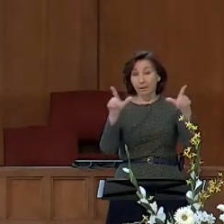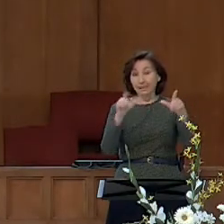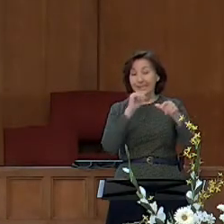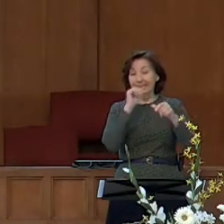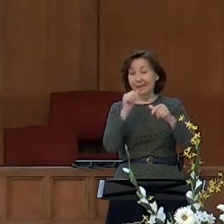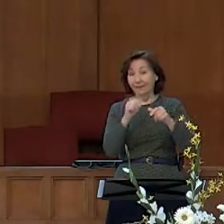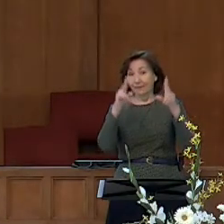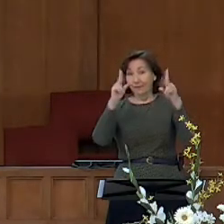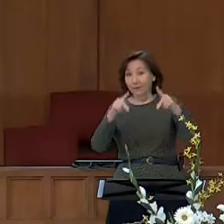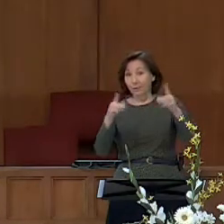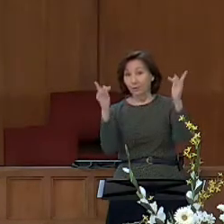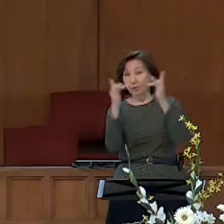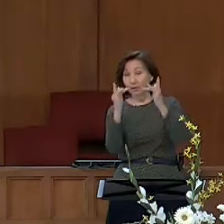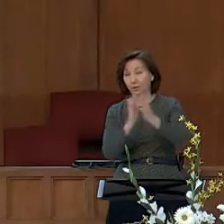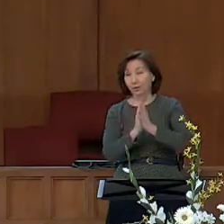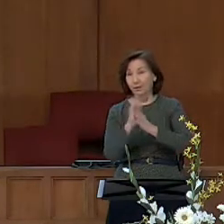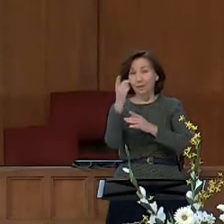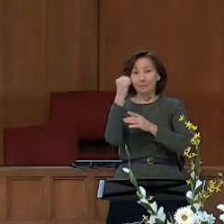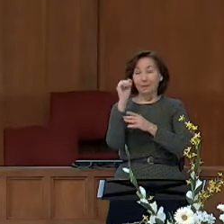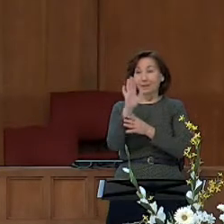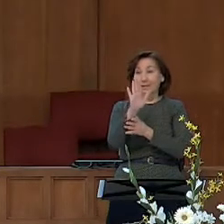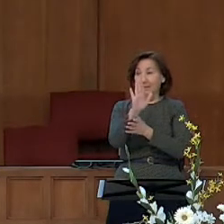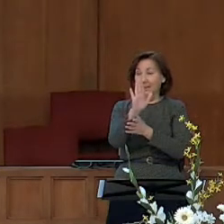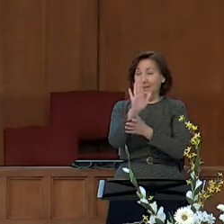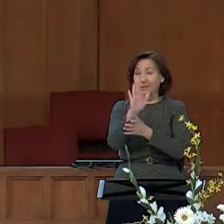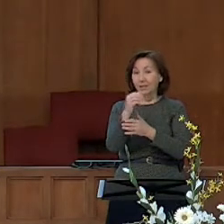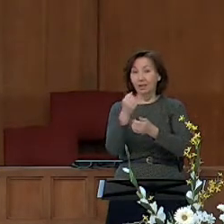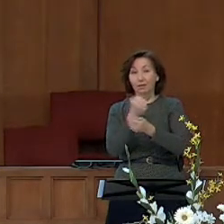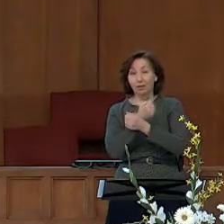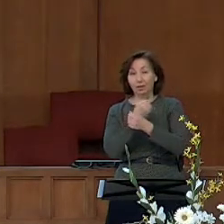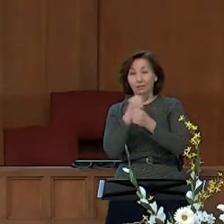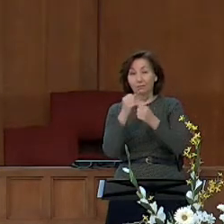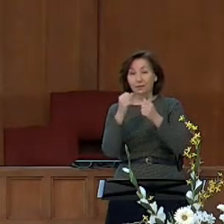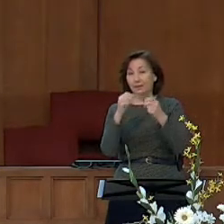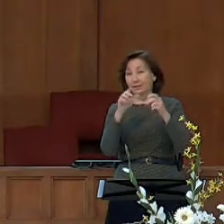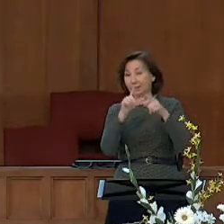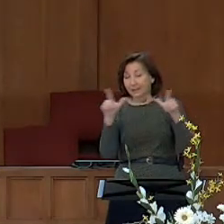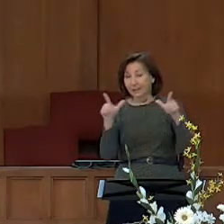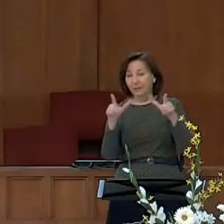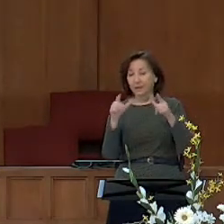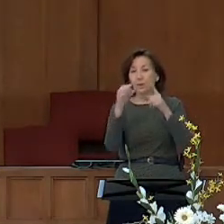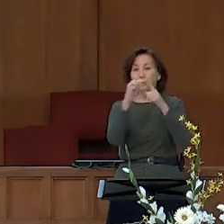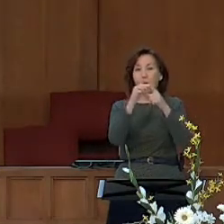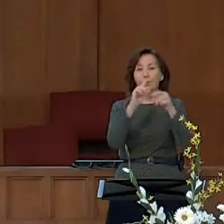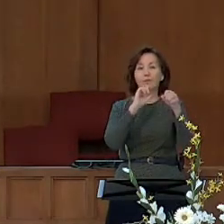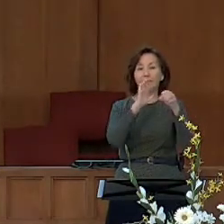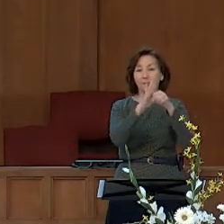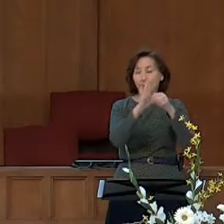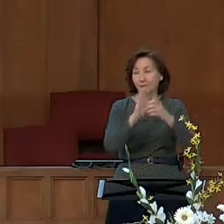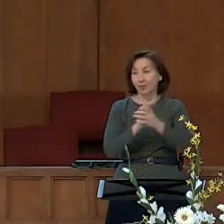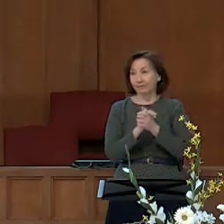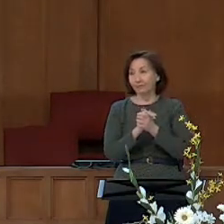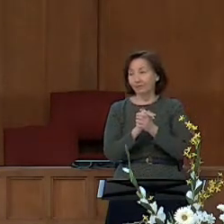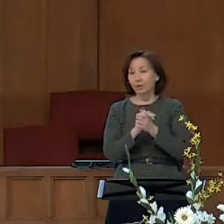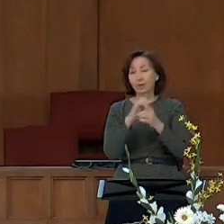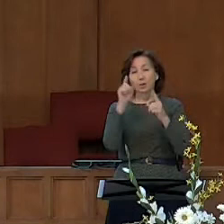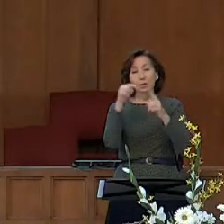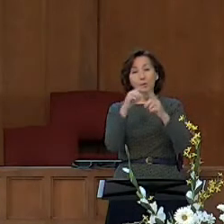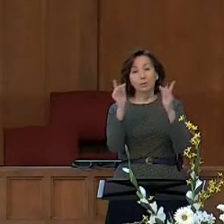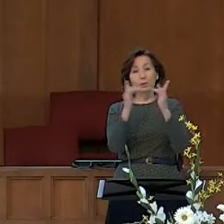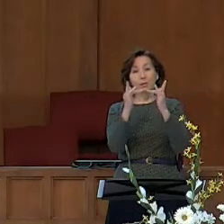touch, because their love language is actually words of affirmation. So when you touch